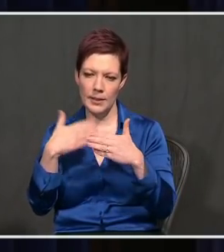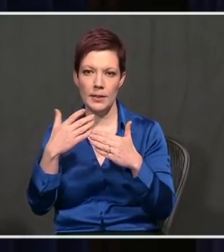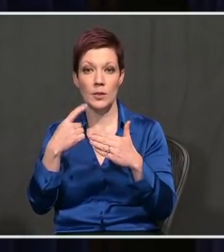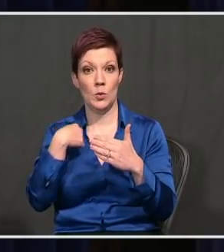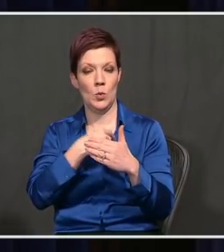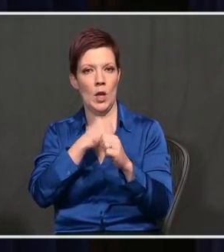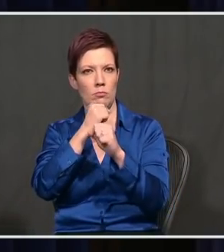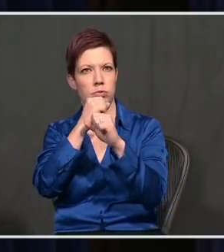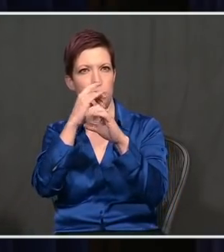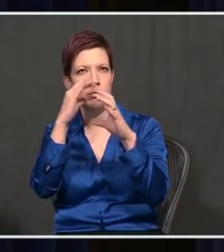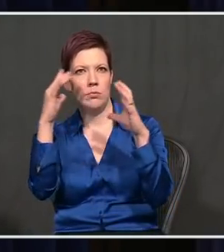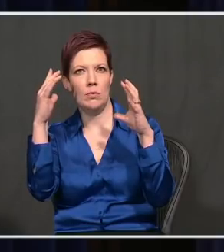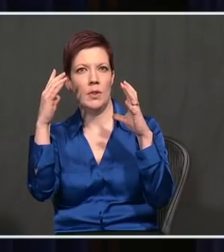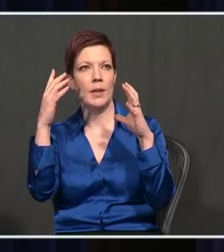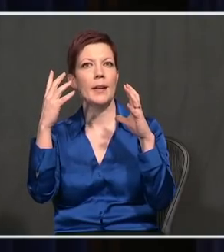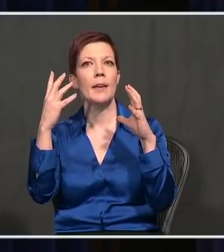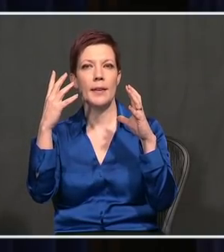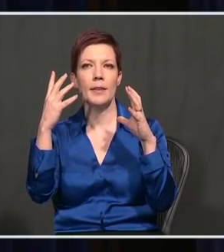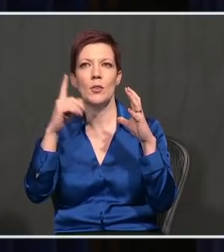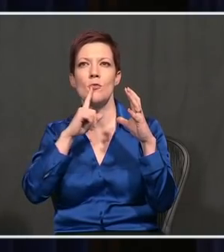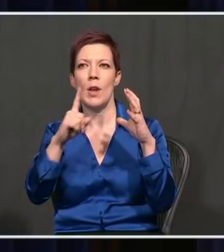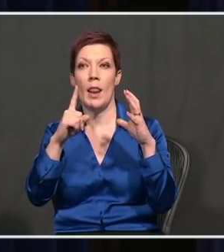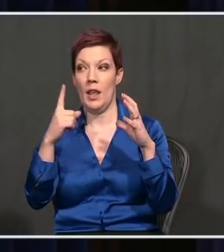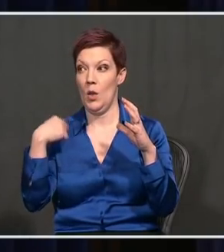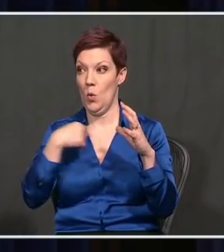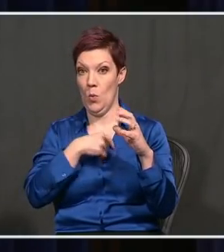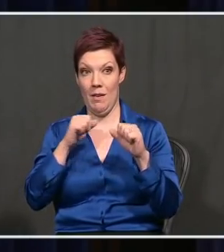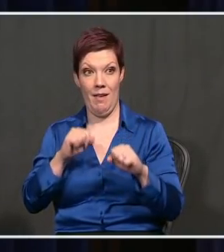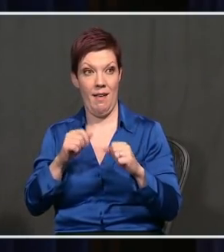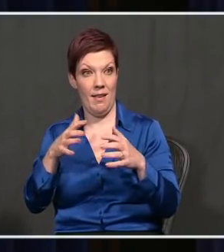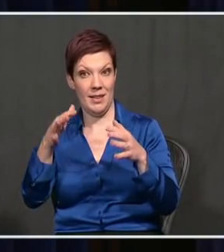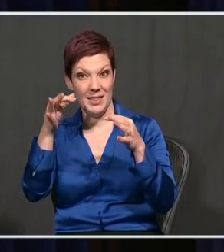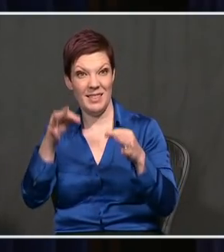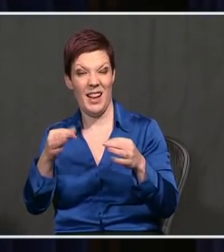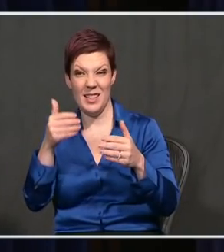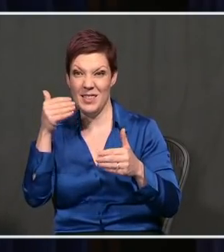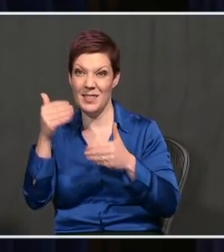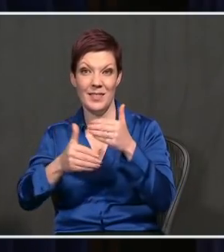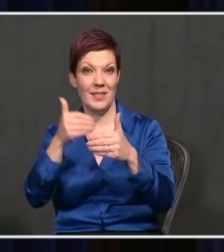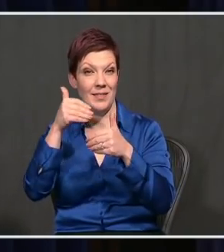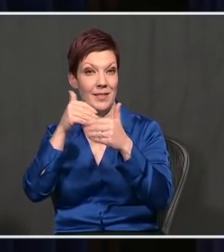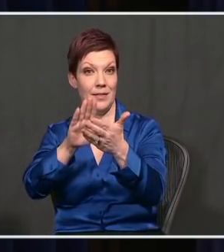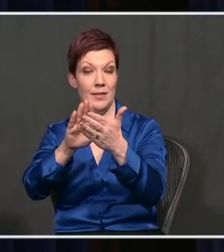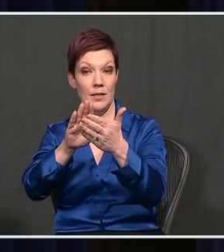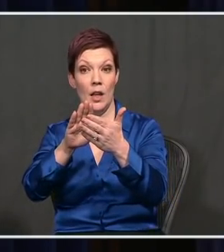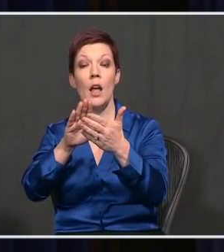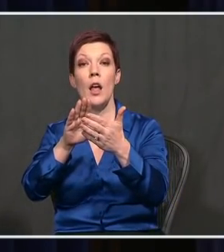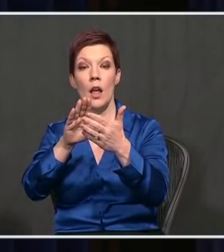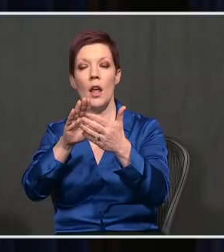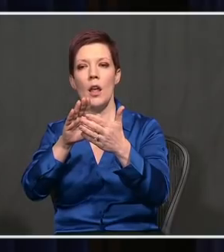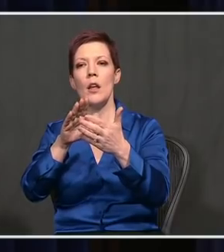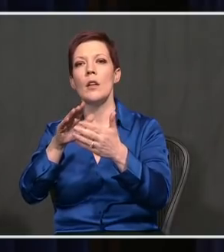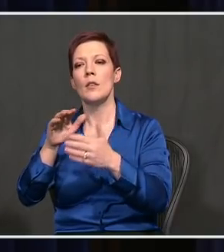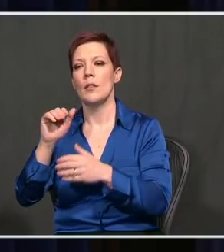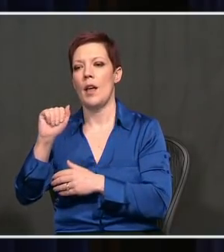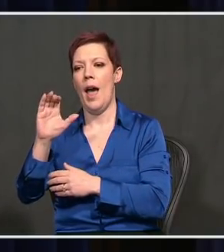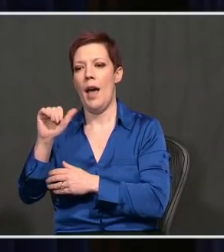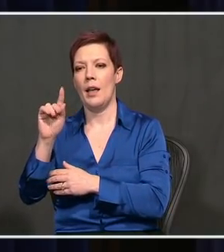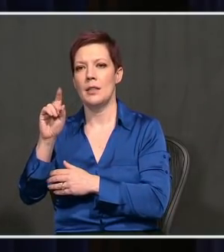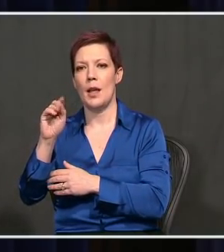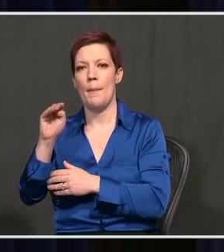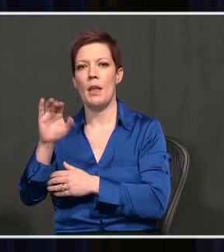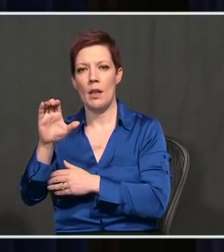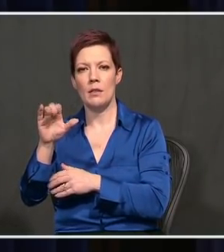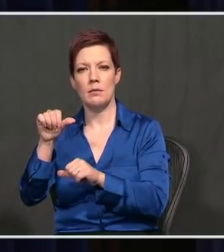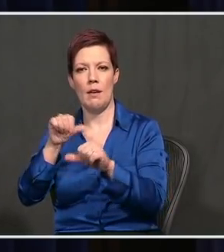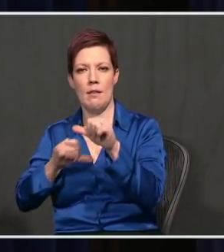visionary, I think, decision to put together the academic sciences, the industry